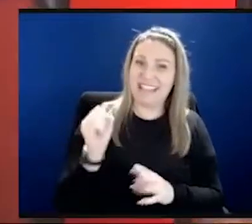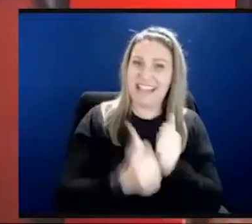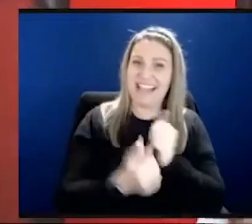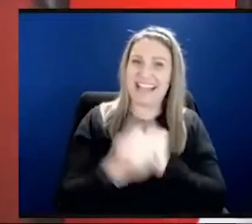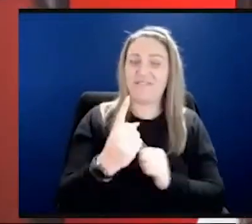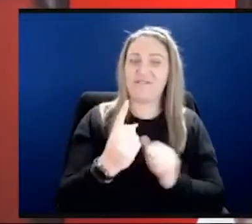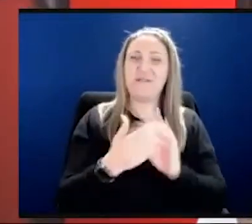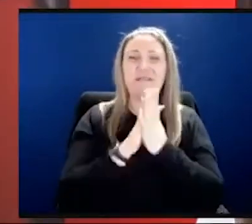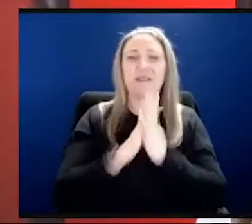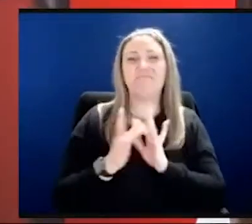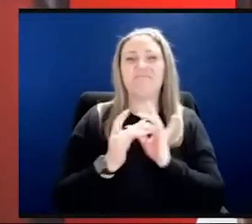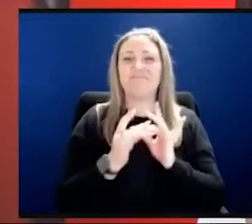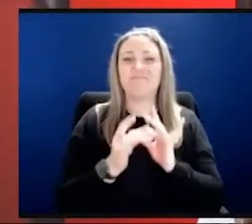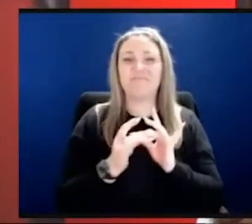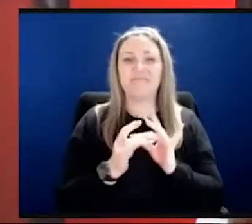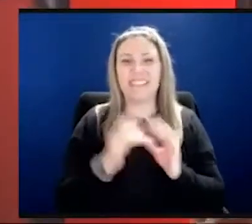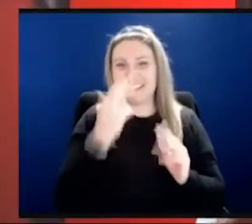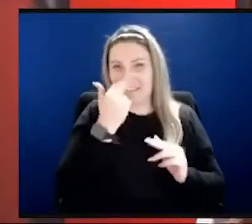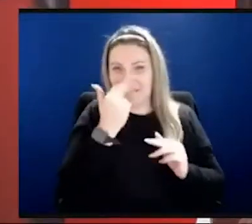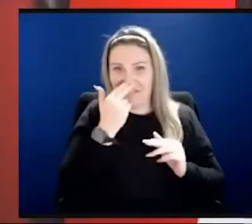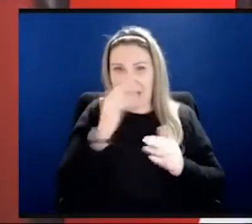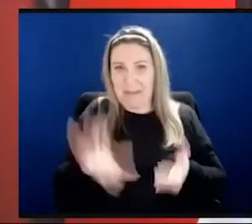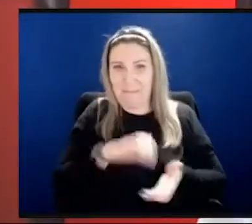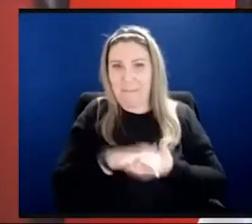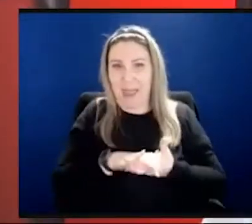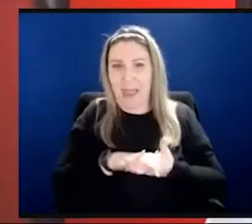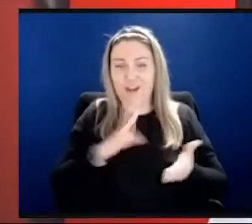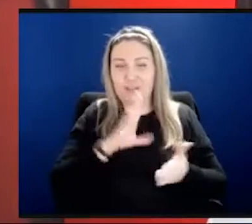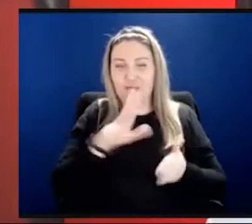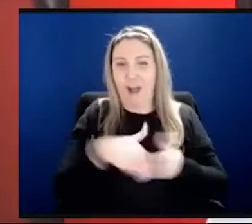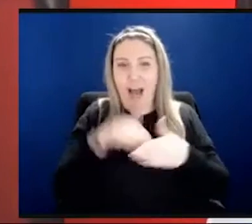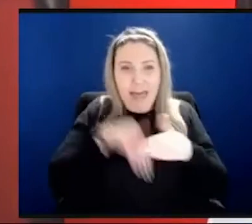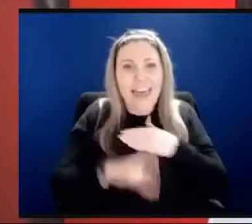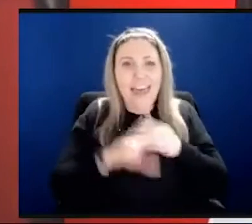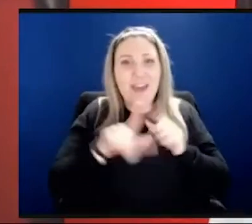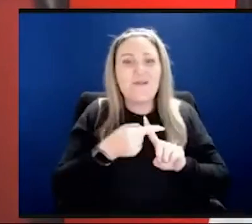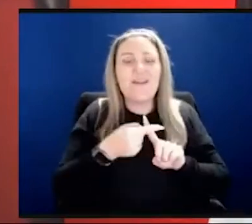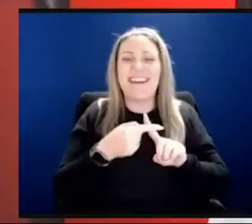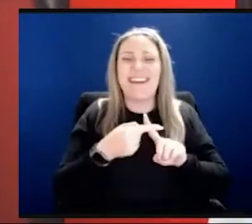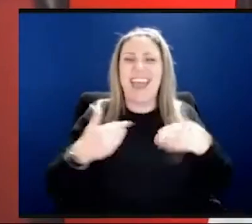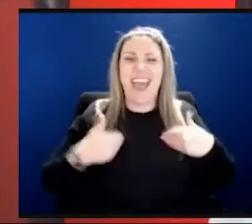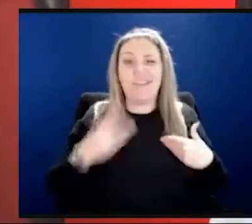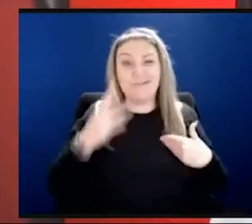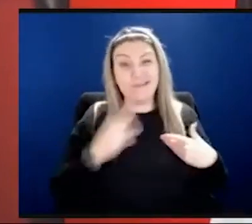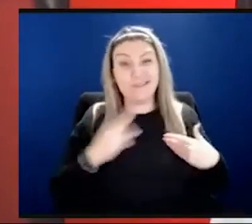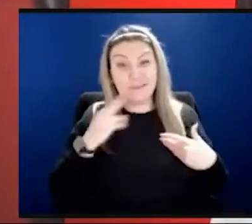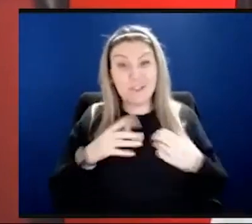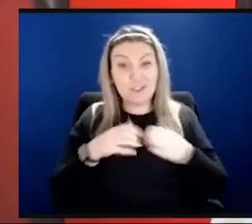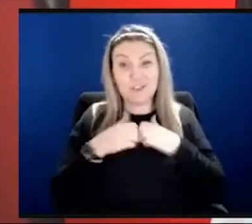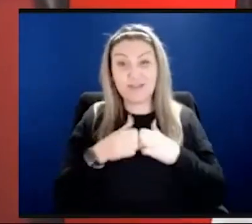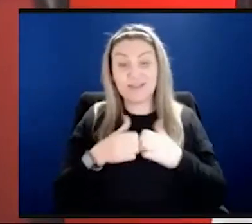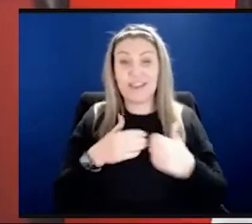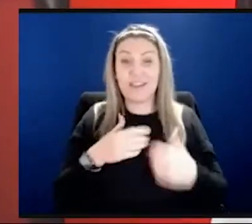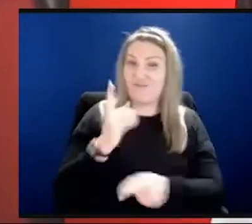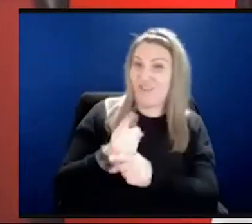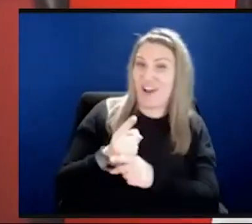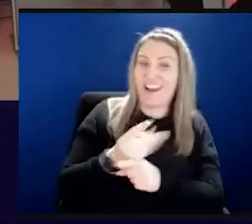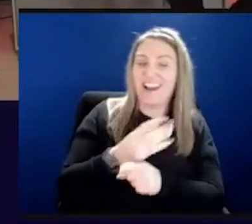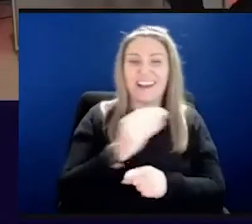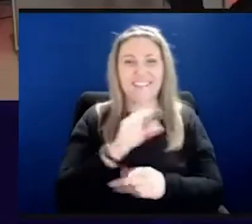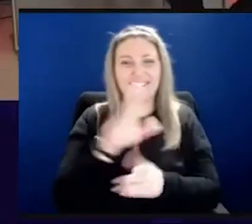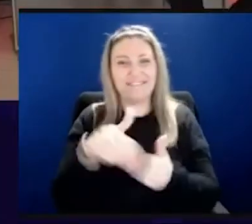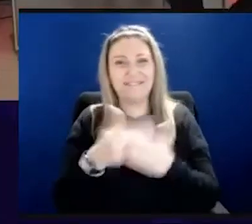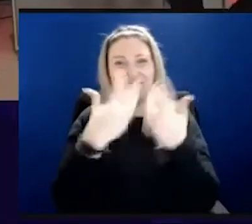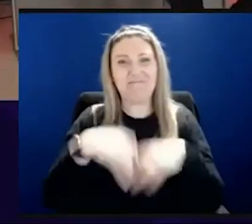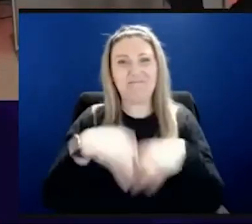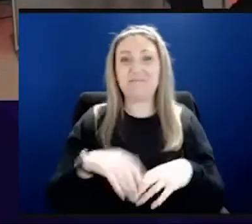them it's a funny little marriage that we all enter Right. into when we go down this road, and Right. we try to make it all work. Garen,